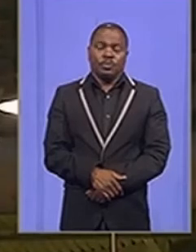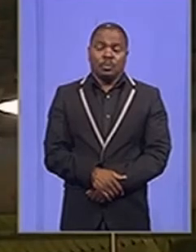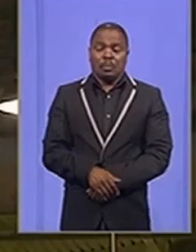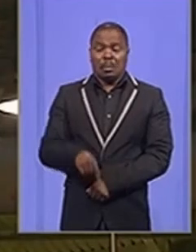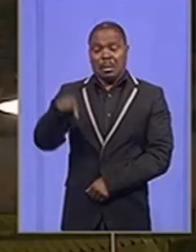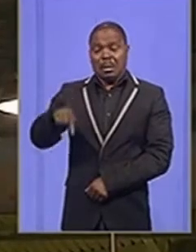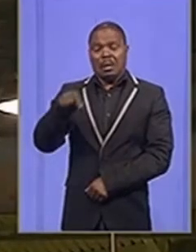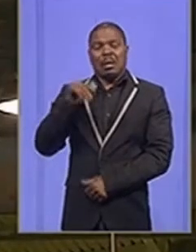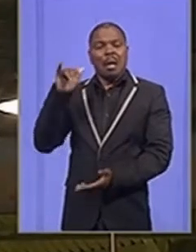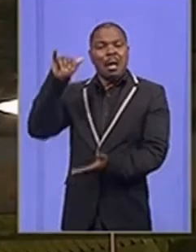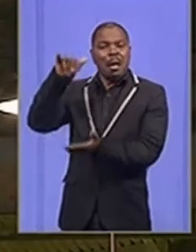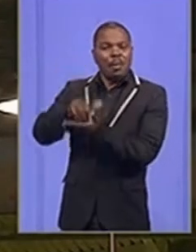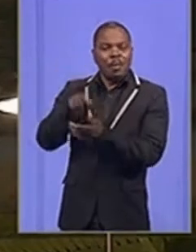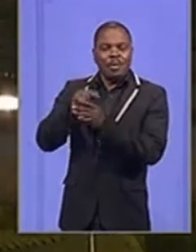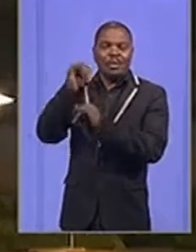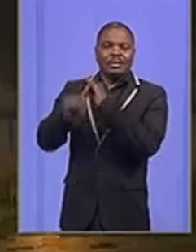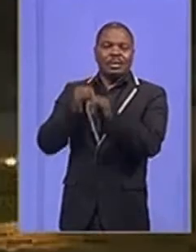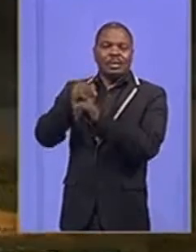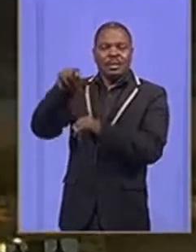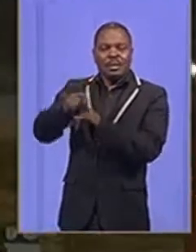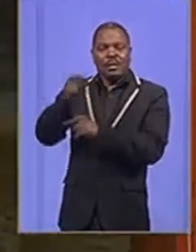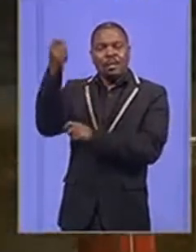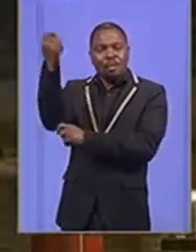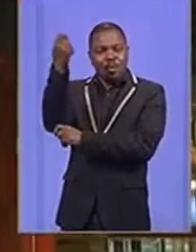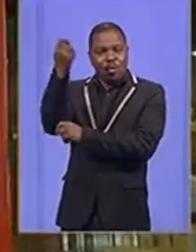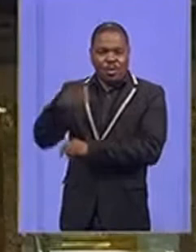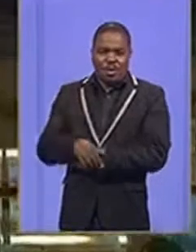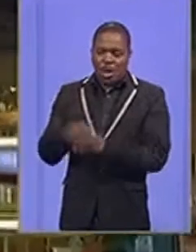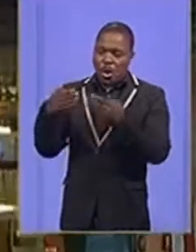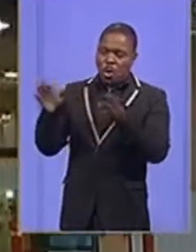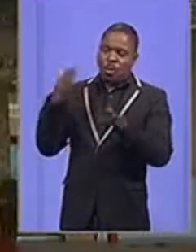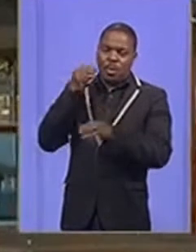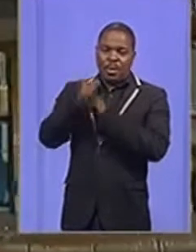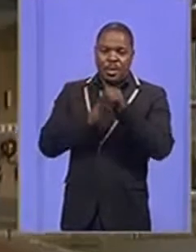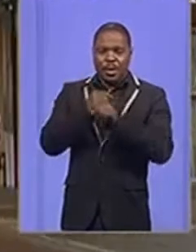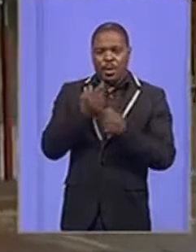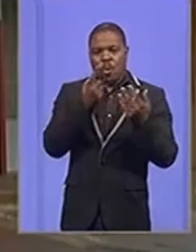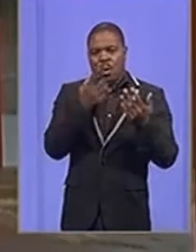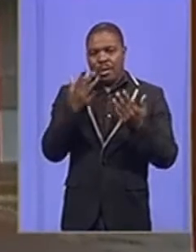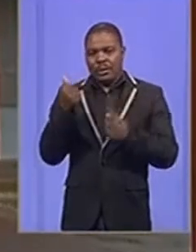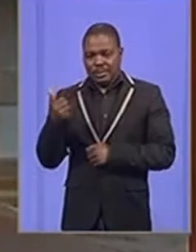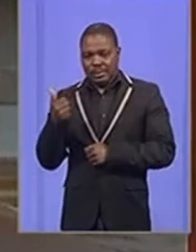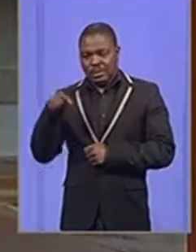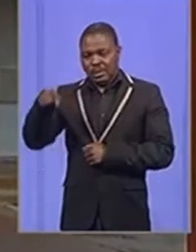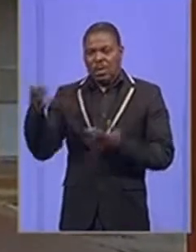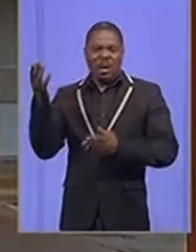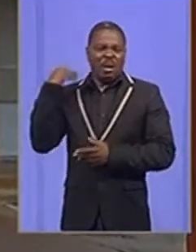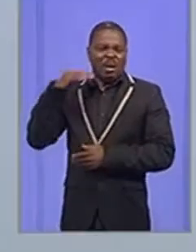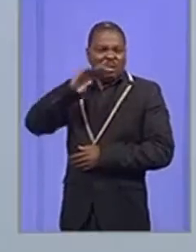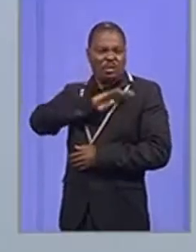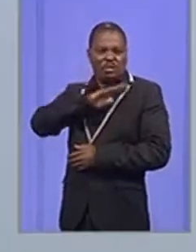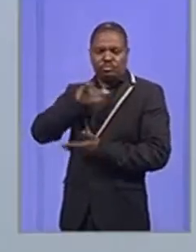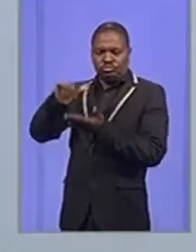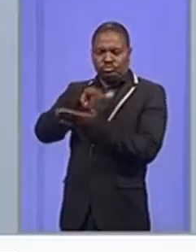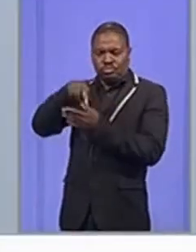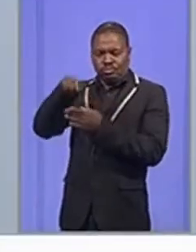Lefelo la boemafofane bja boditšhabatšhaba Polokwane le butšwe ka ngwaga wa 1996 ka lefelong la pele la sebo sa